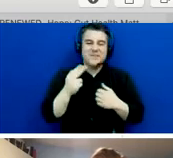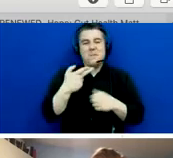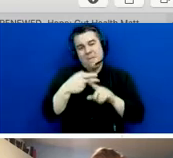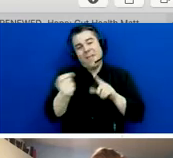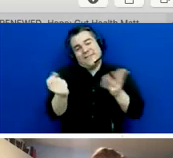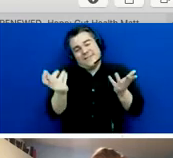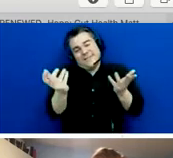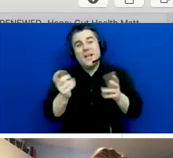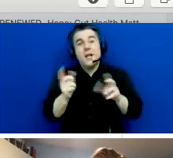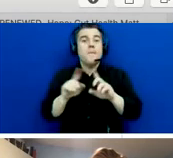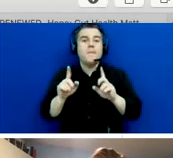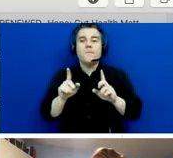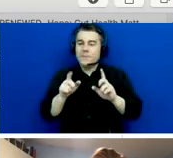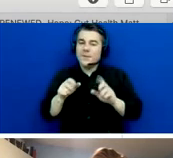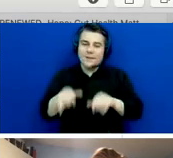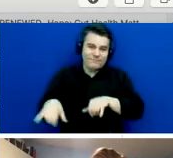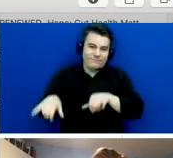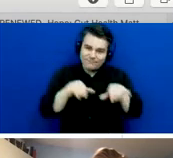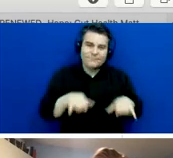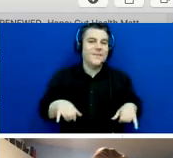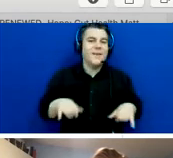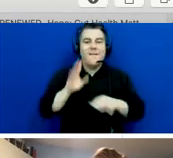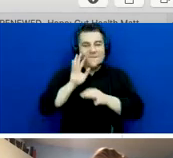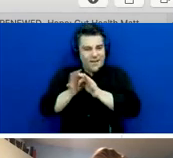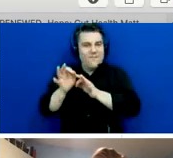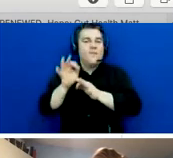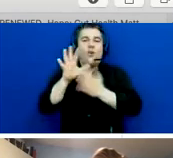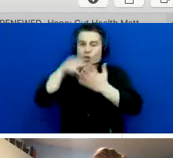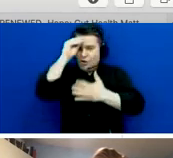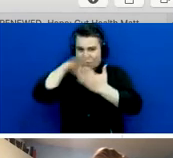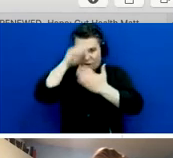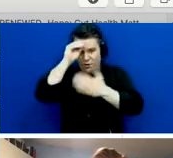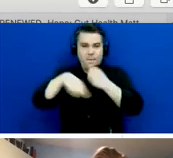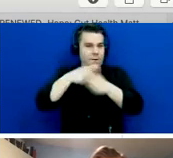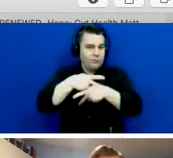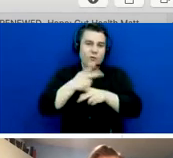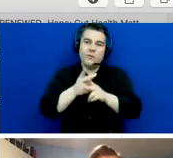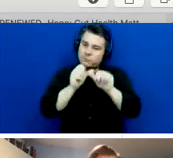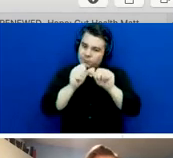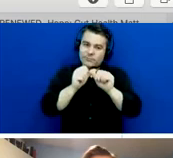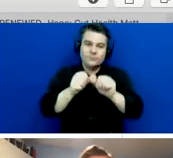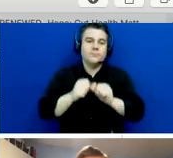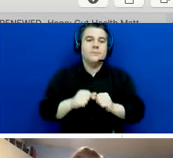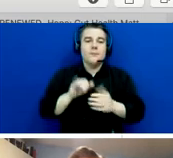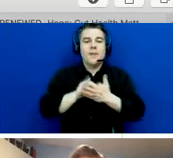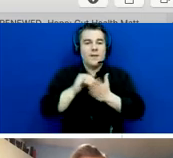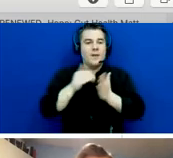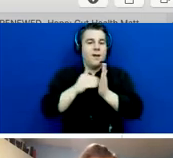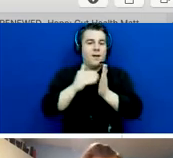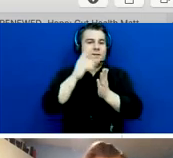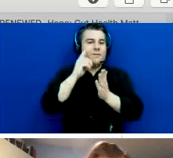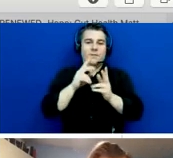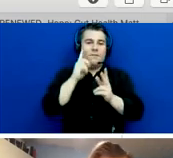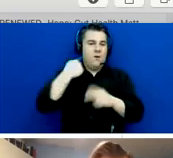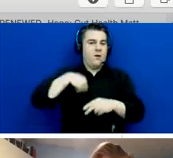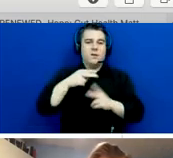stay super consistent and faithful, and let's keep learning all we can about the products, because that is often, for us, a very high